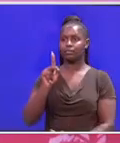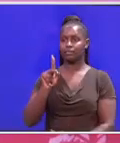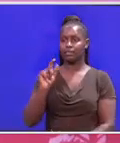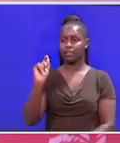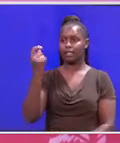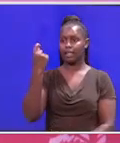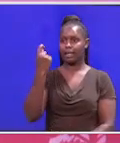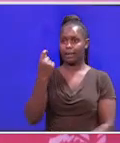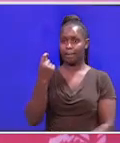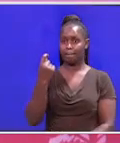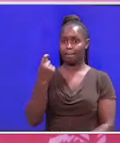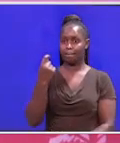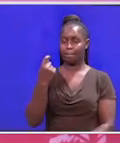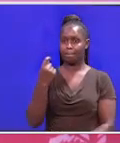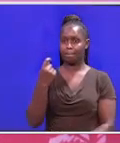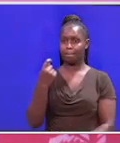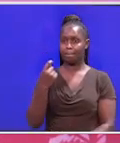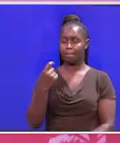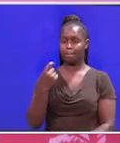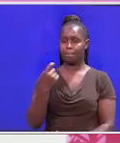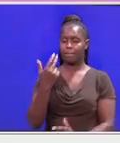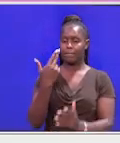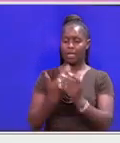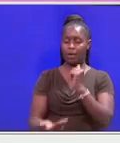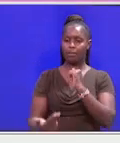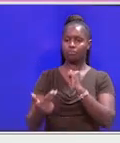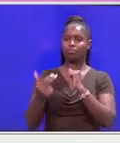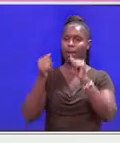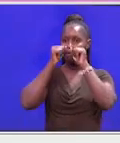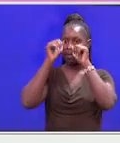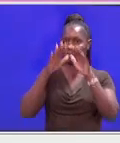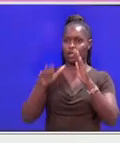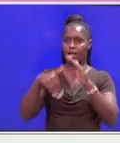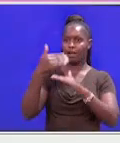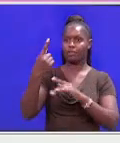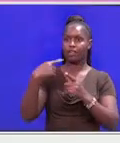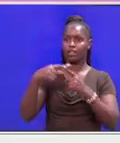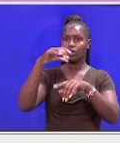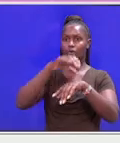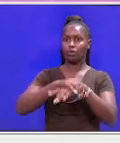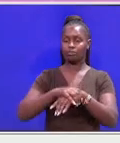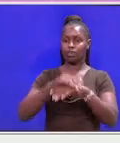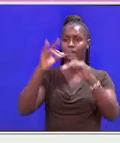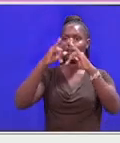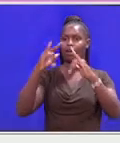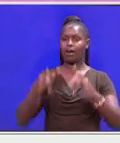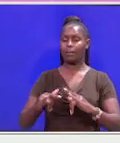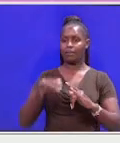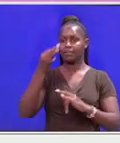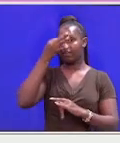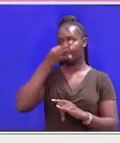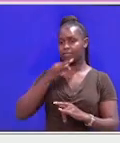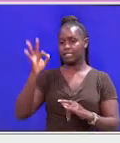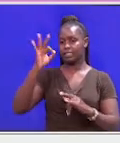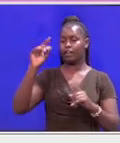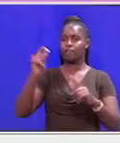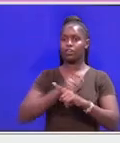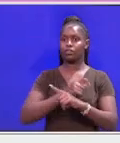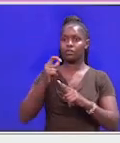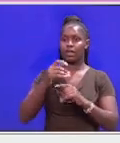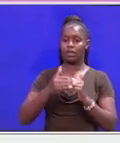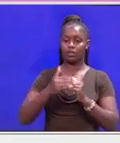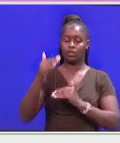Kenya's para-cyclists are counting double blessings after they settled down in Compiegne, France, for training ahead of the